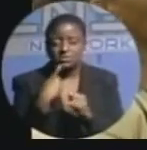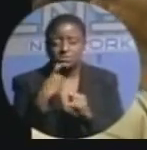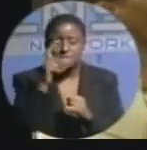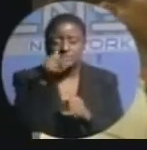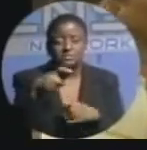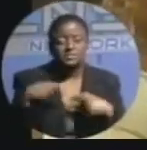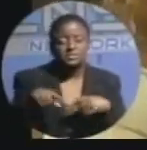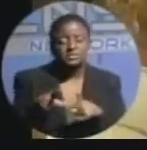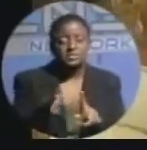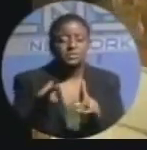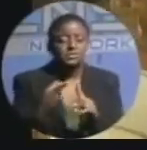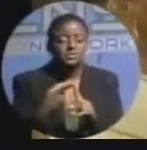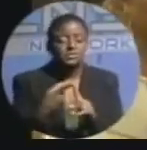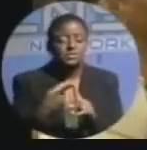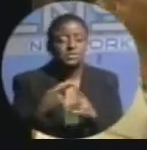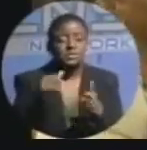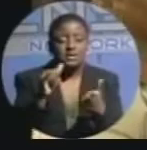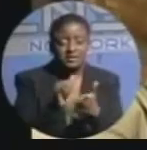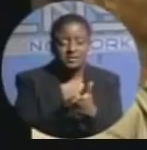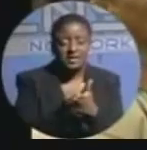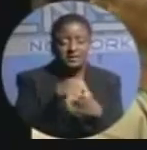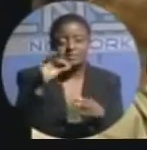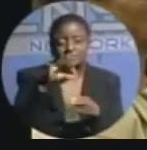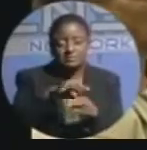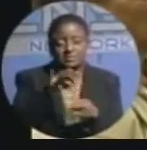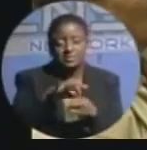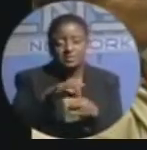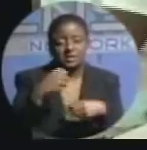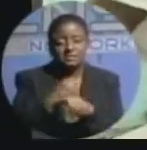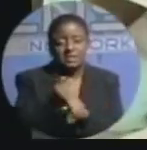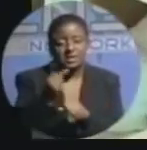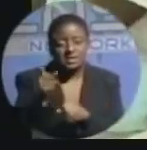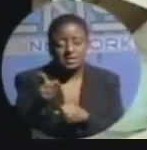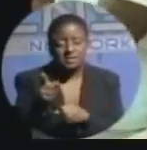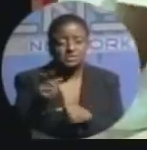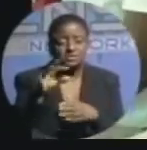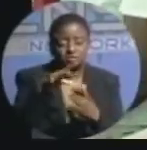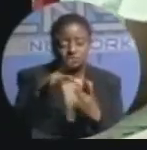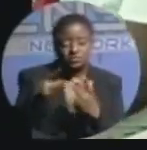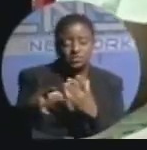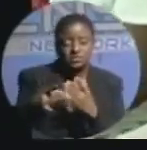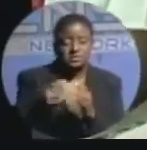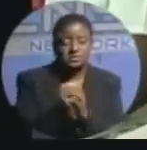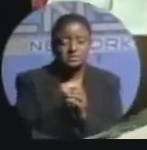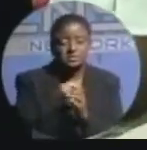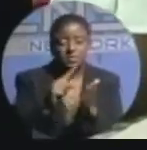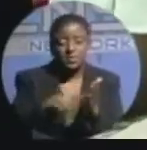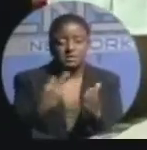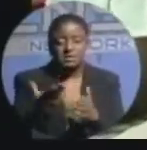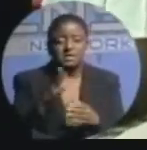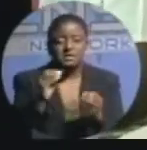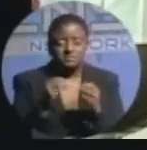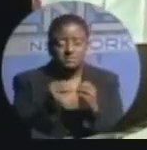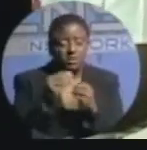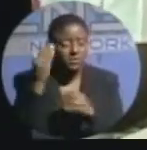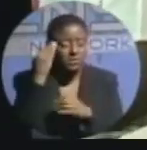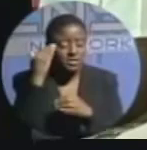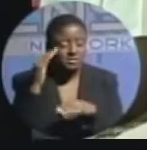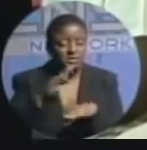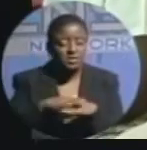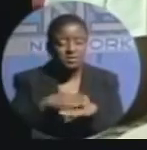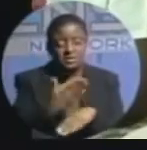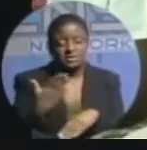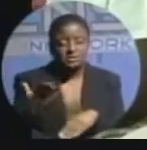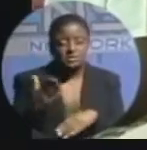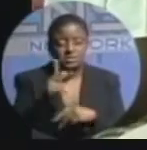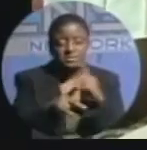to that referendum and make his or her choice. Once there is more awareness on the issue, the psychiatrist says people who